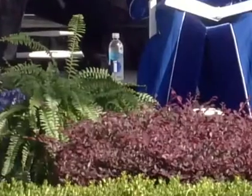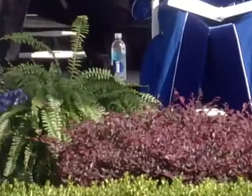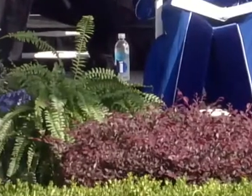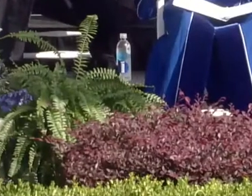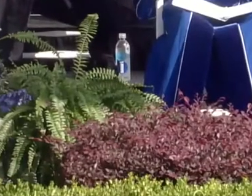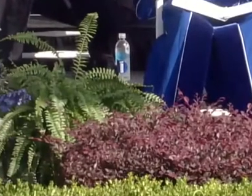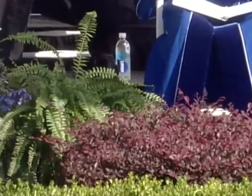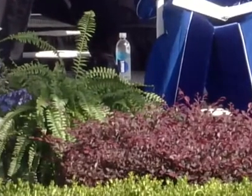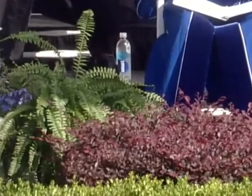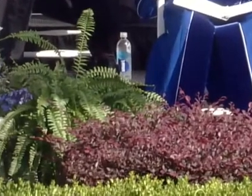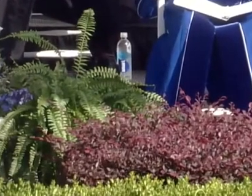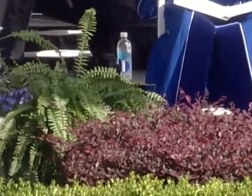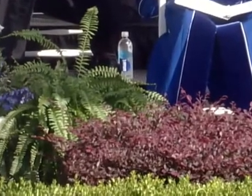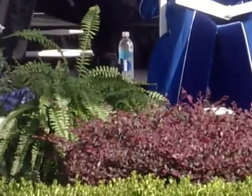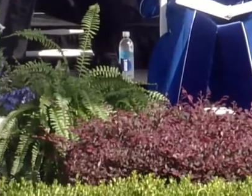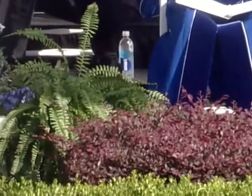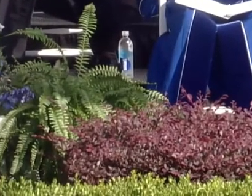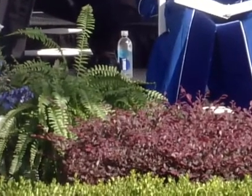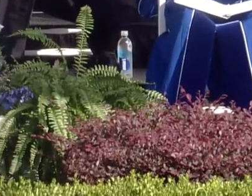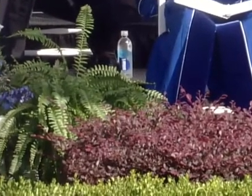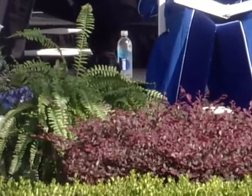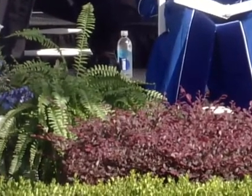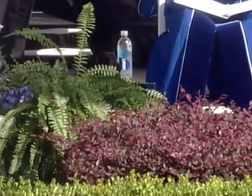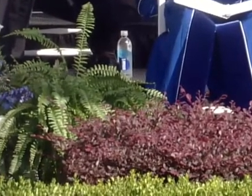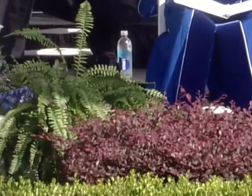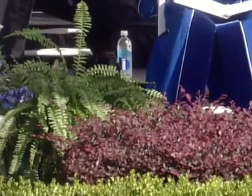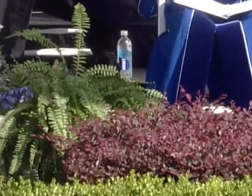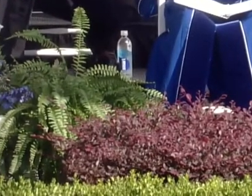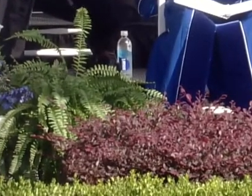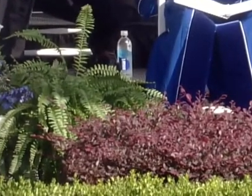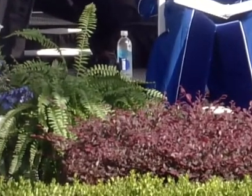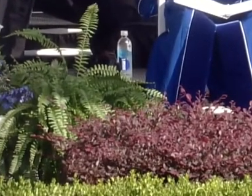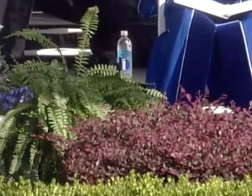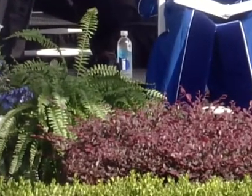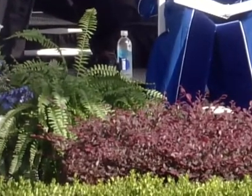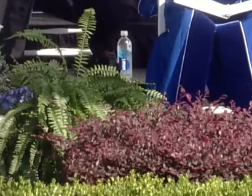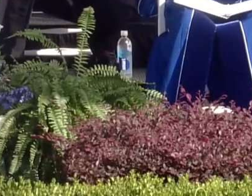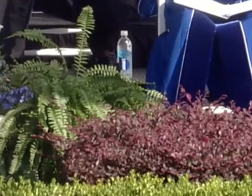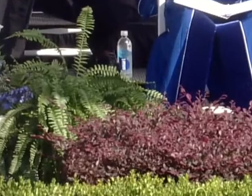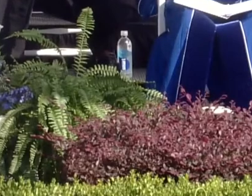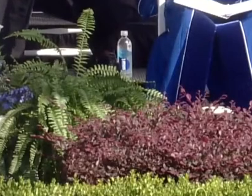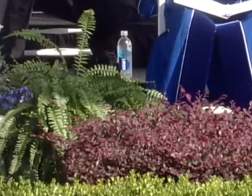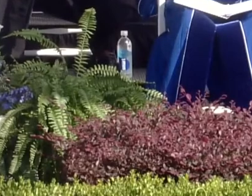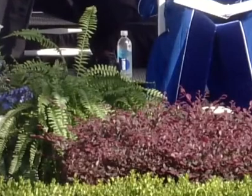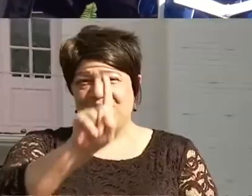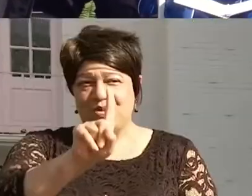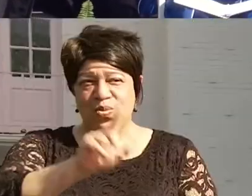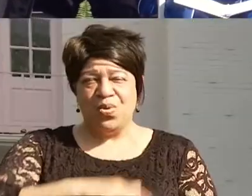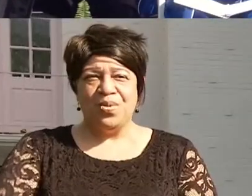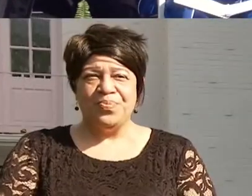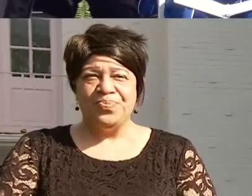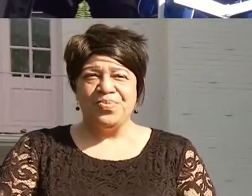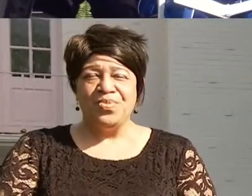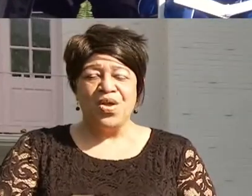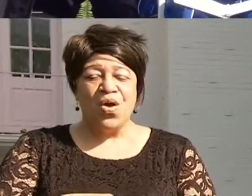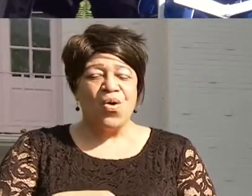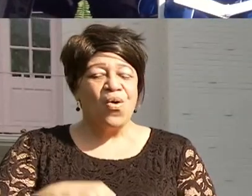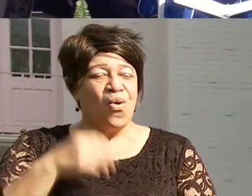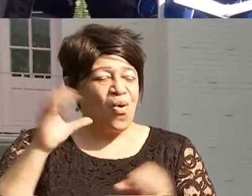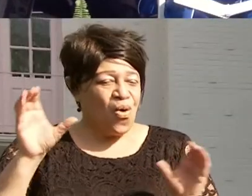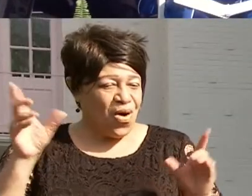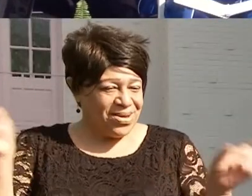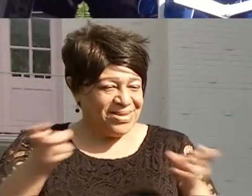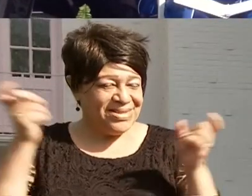President Kimbrough, I am delighted to present to you the members of the class of 1971 who are commemorating the